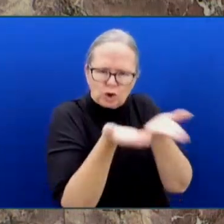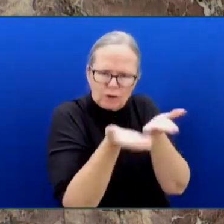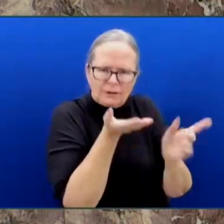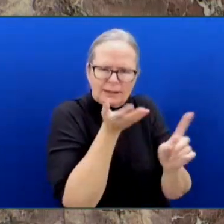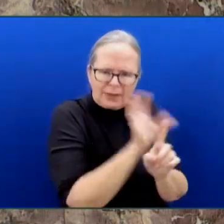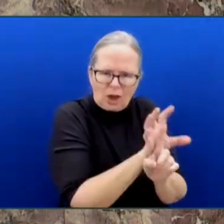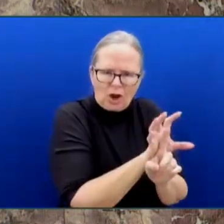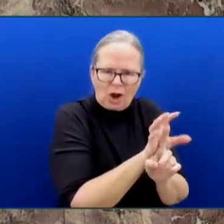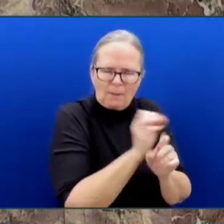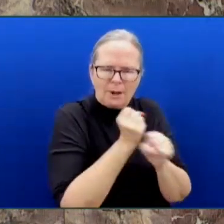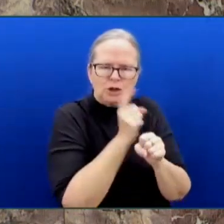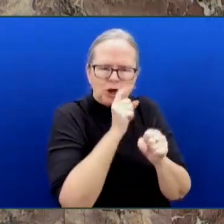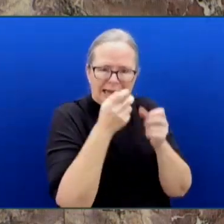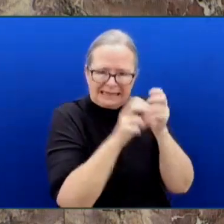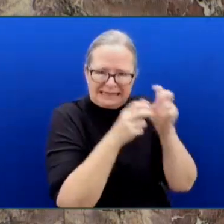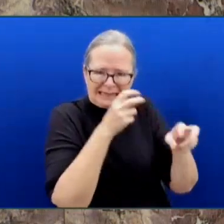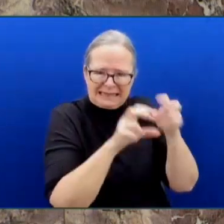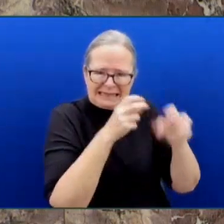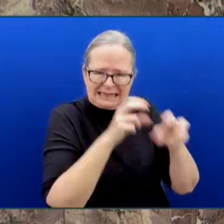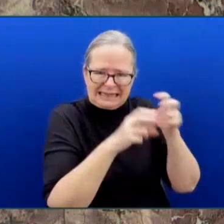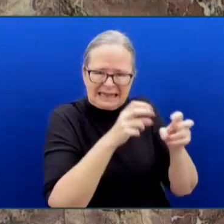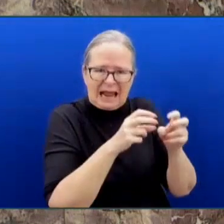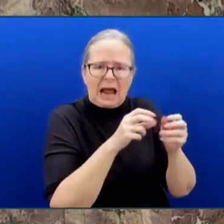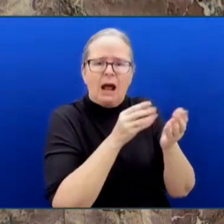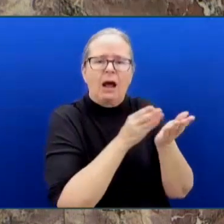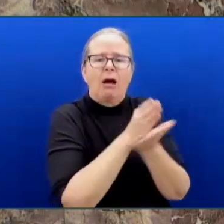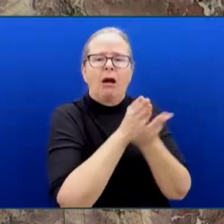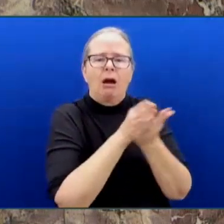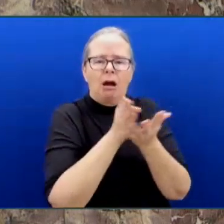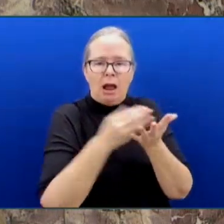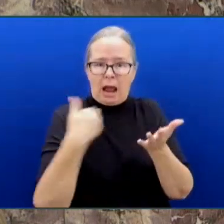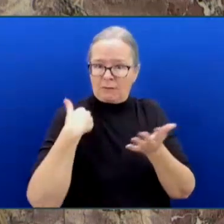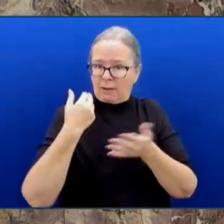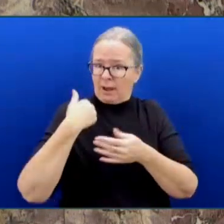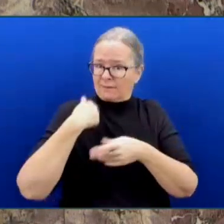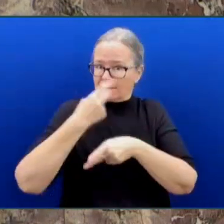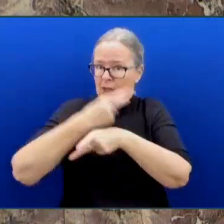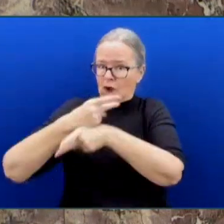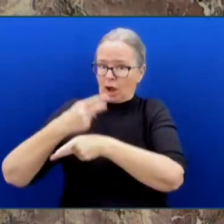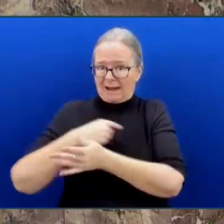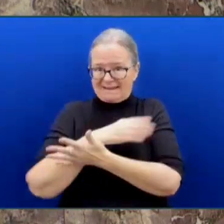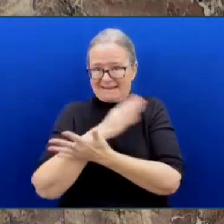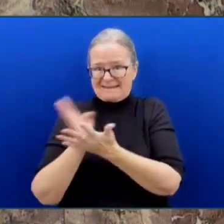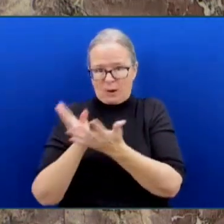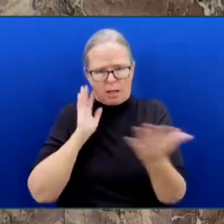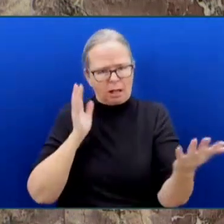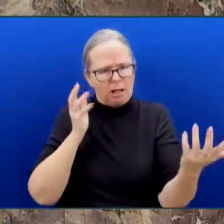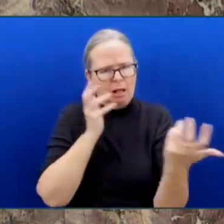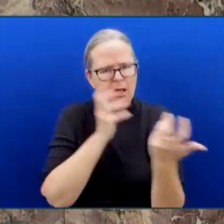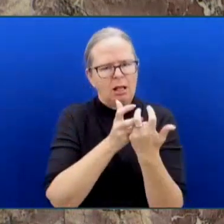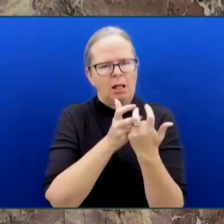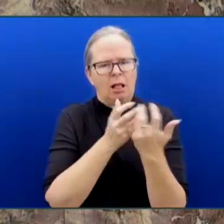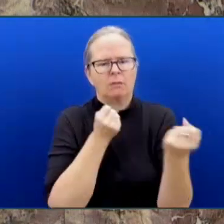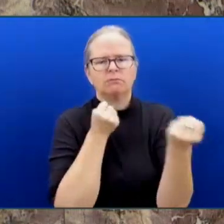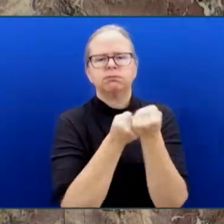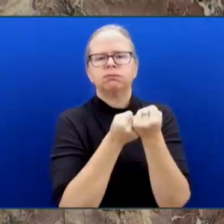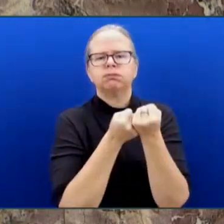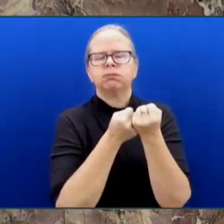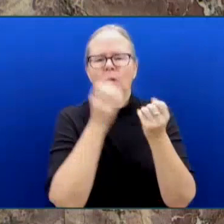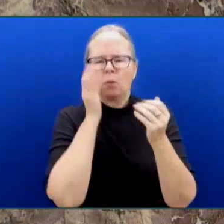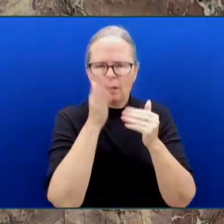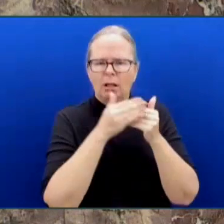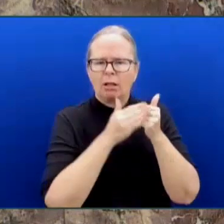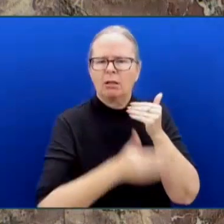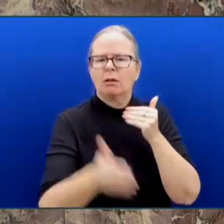that youth need in order to provide the support. And we will continue to do that work across government with a whole of government